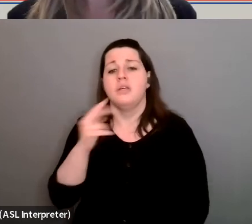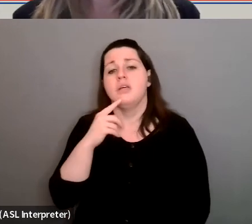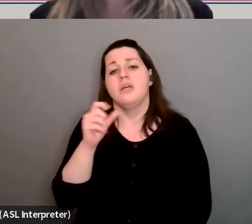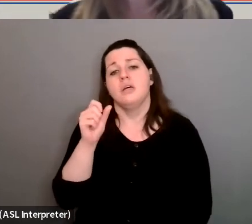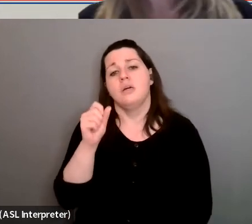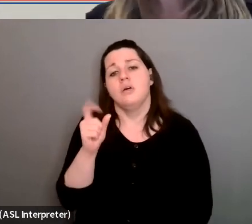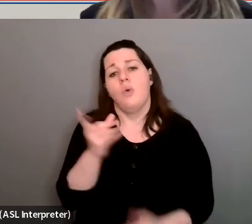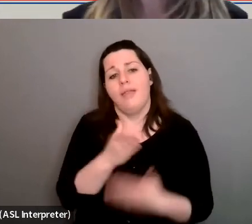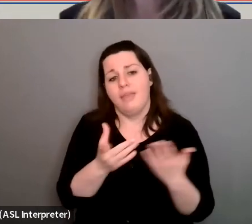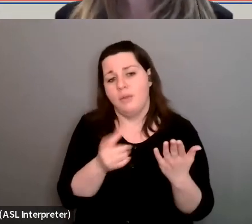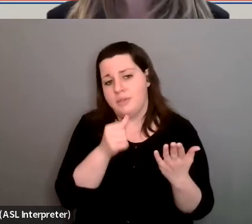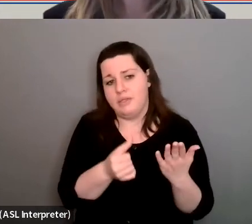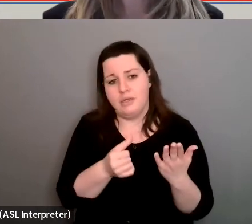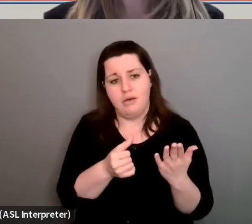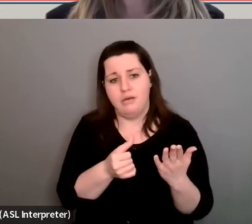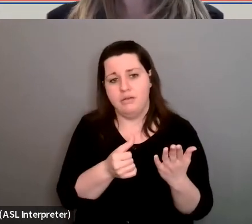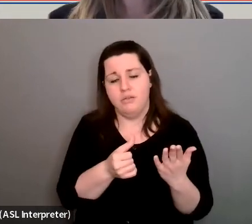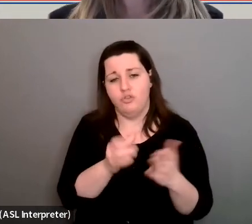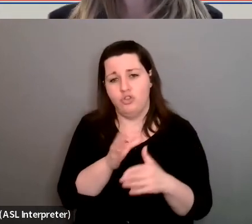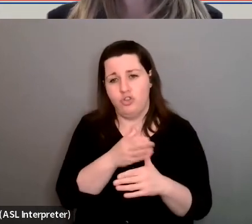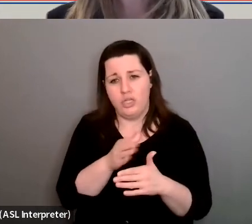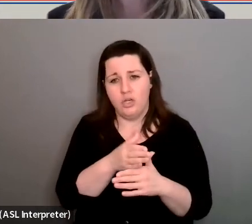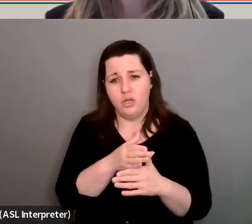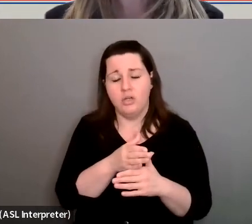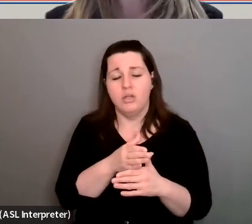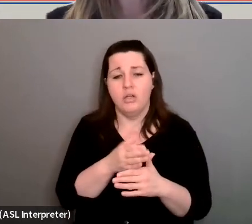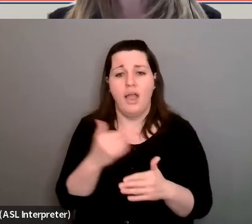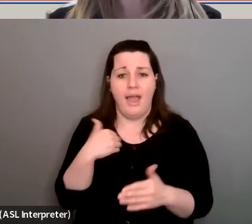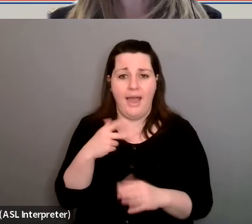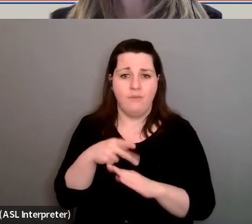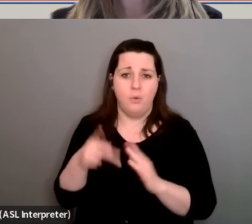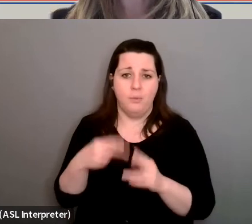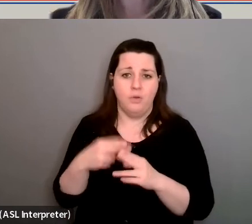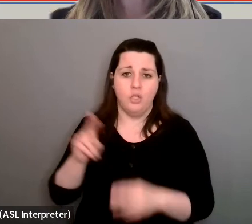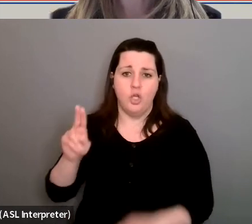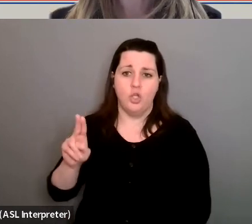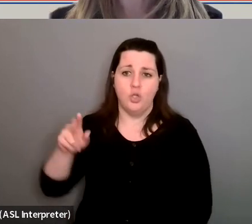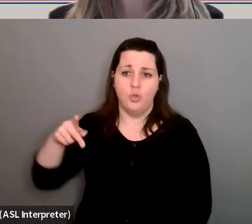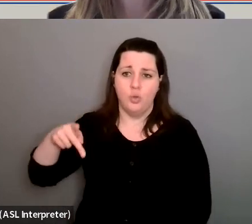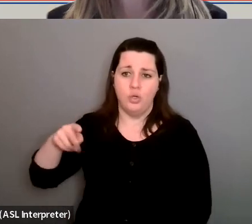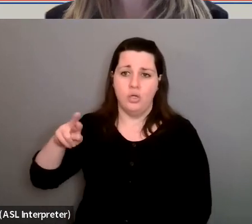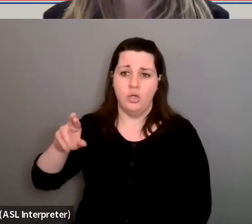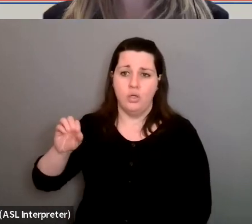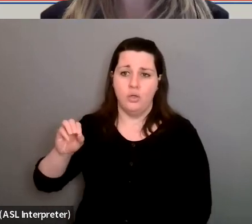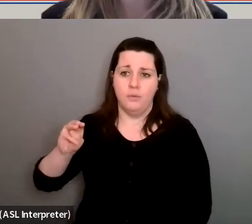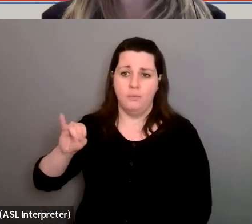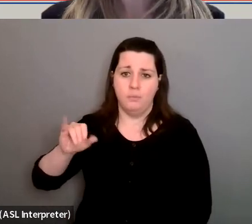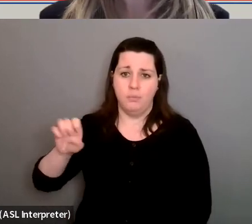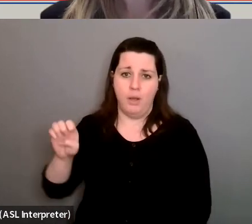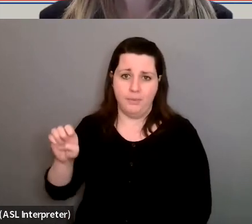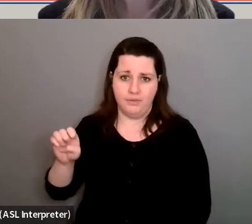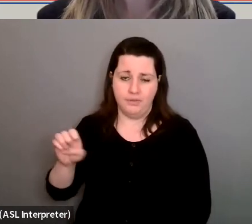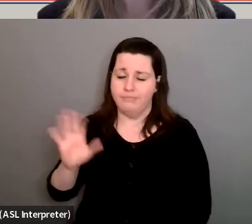we didn't specifically share, though, is that there is a program called You Promise. I'm sorry, I just said You Promise, You